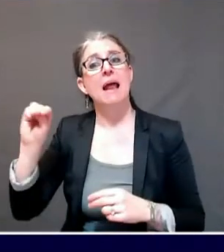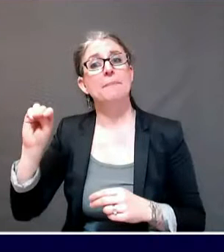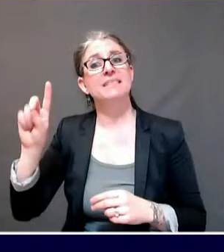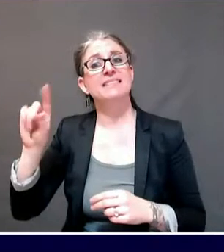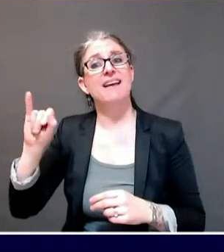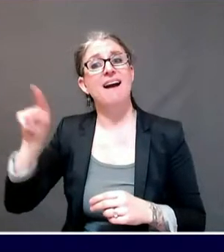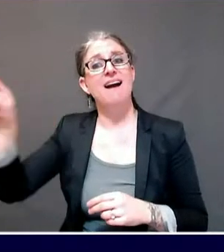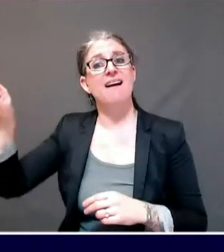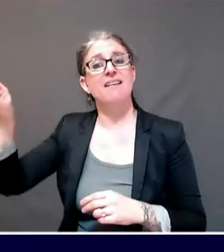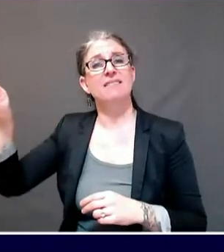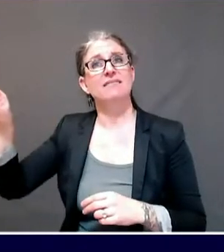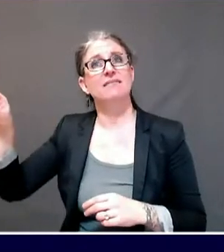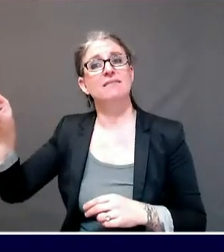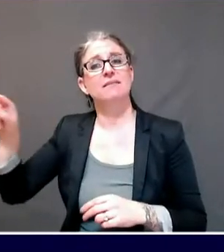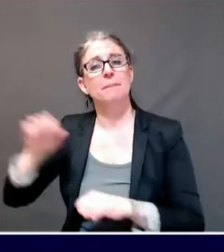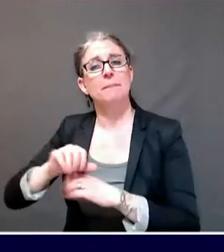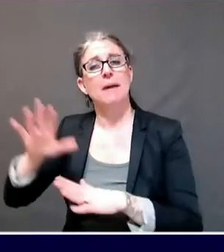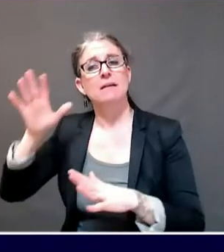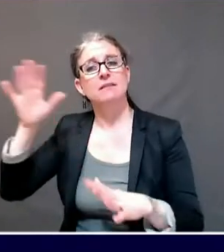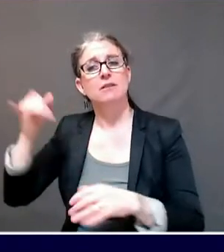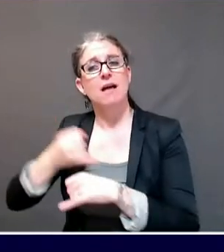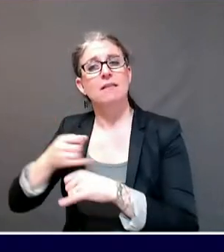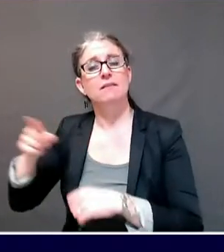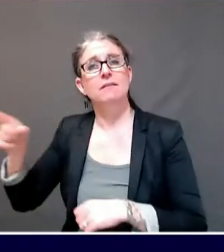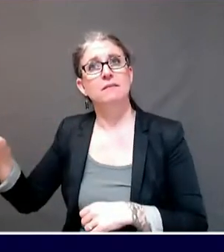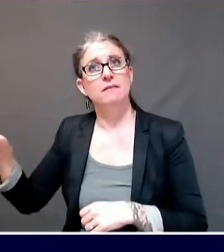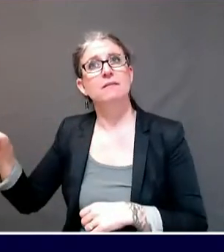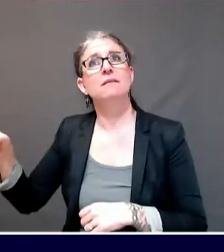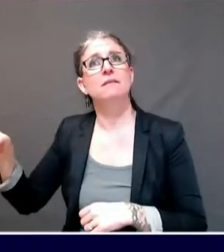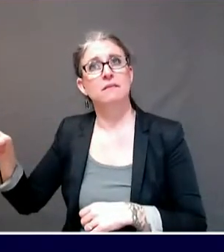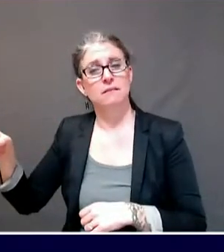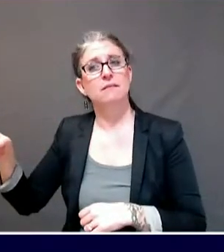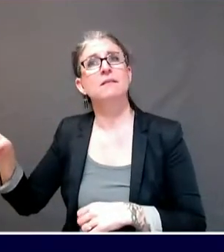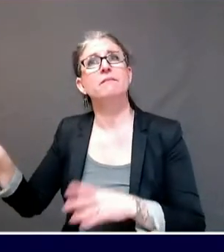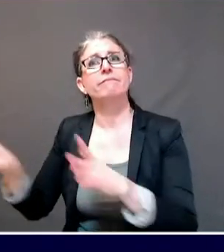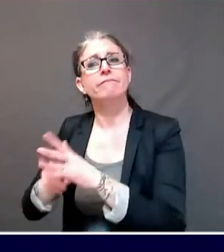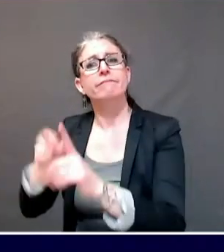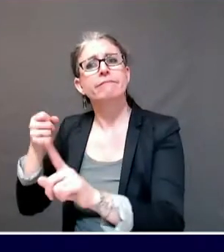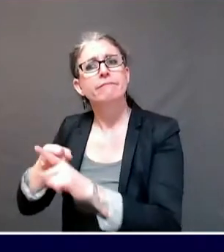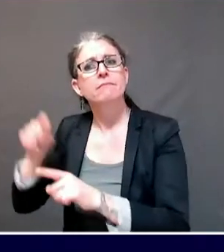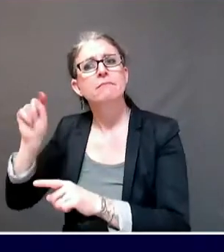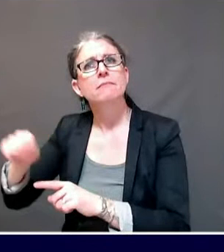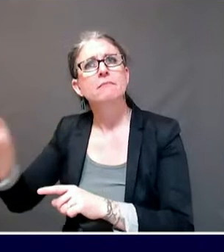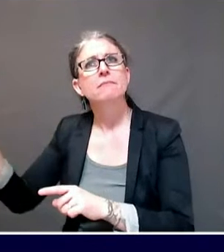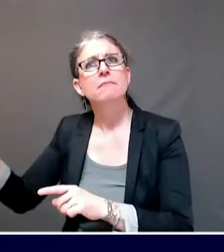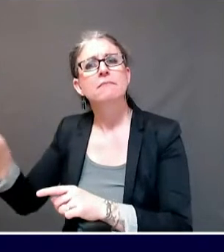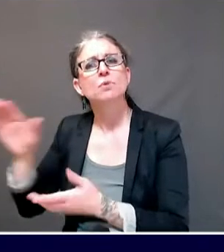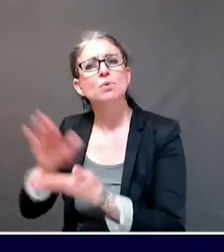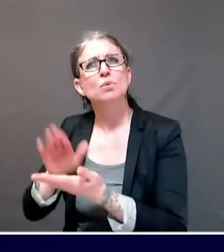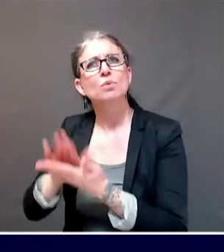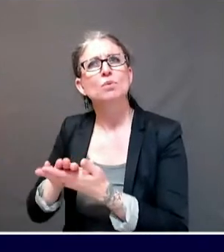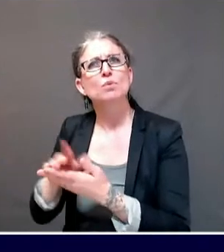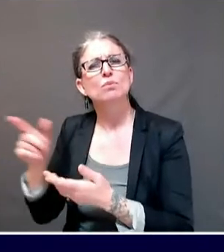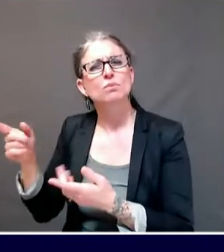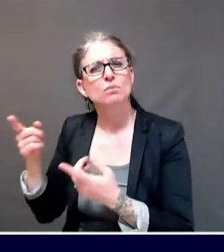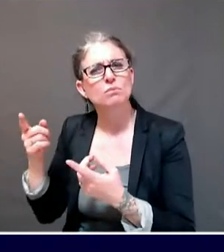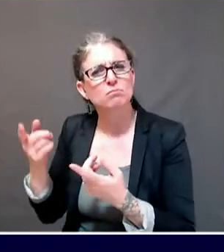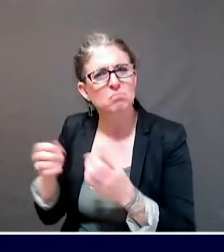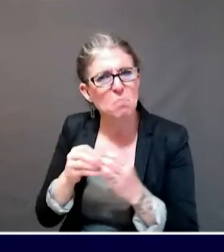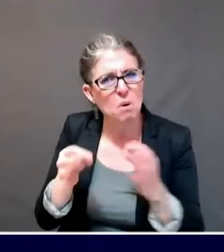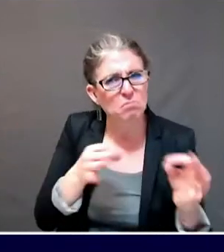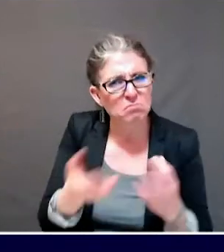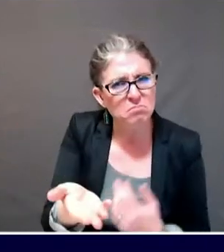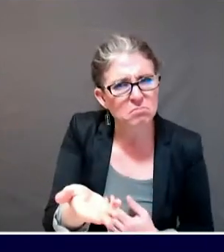us a little glimpse into what's going on in that general area? In recent weeks, we have seen an increase in